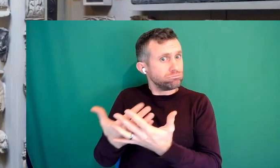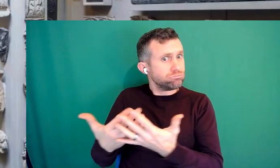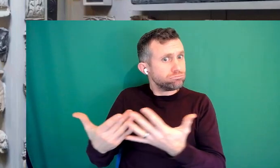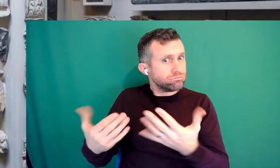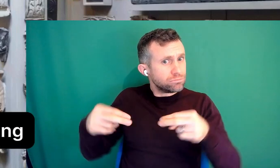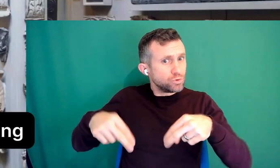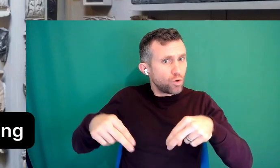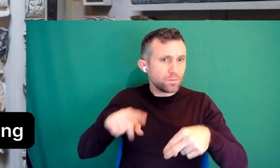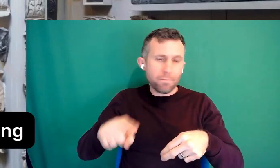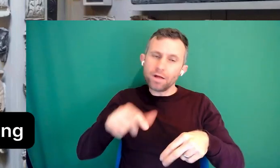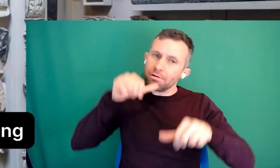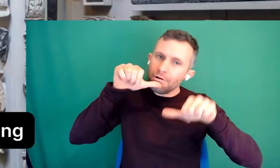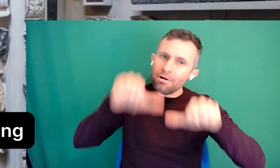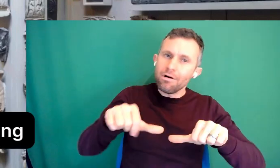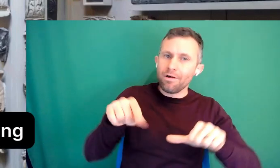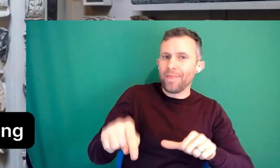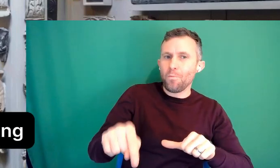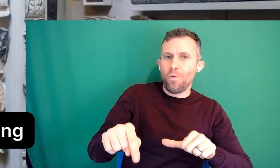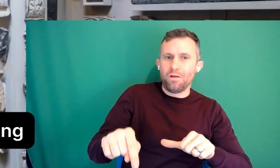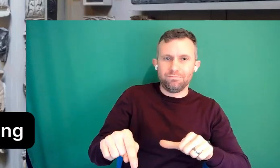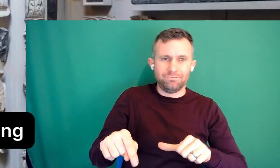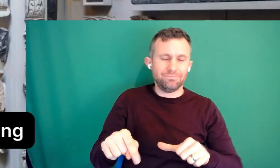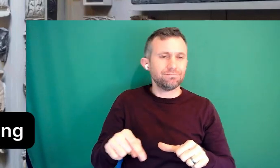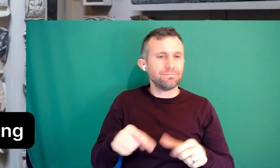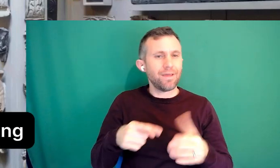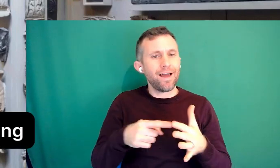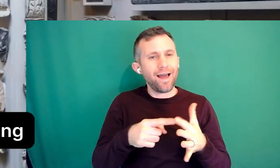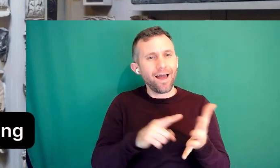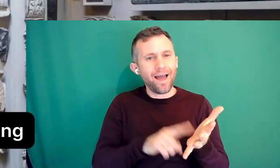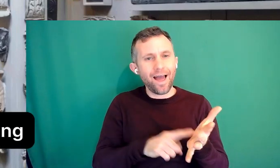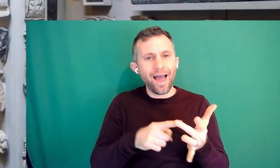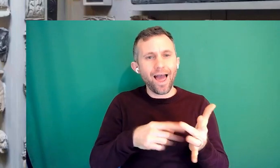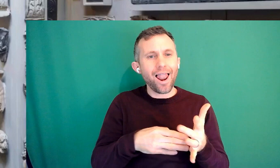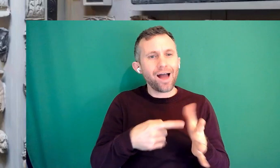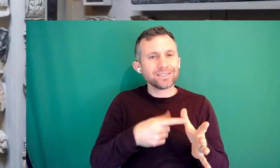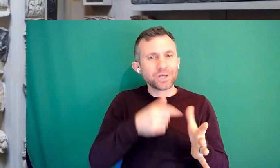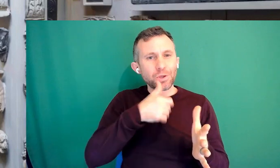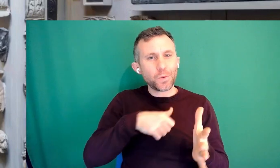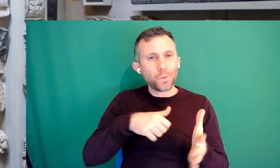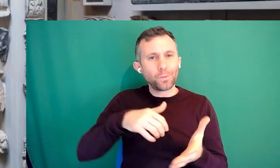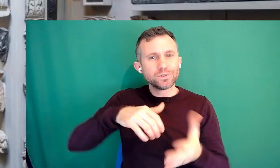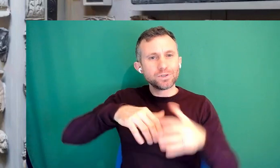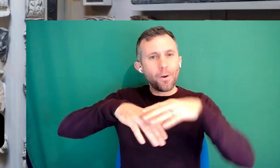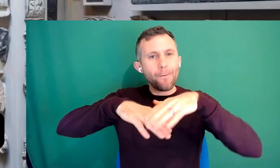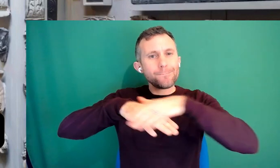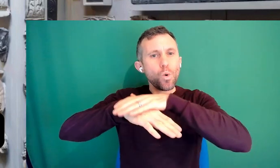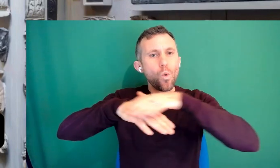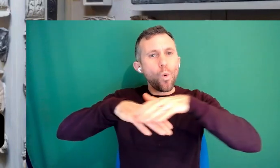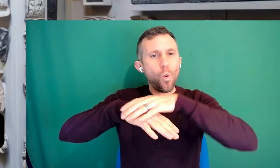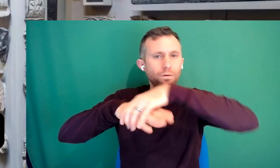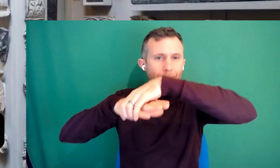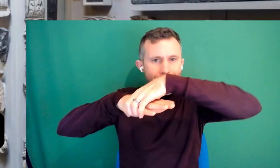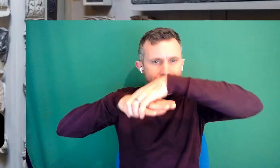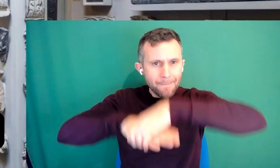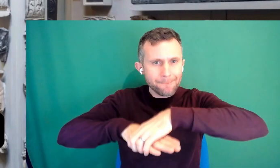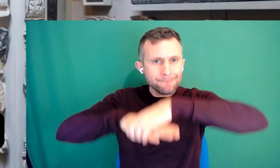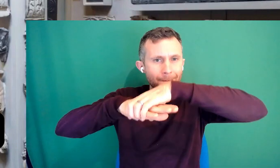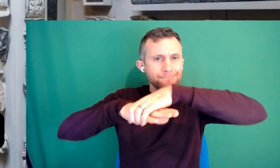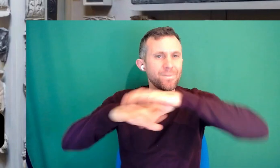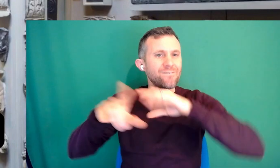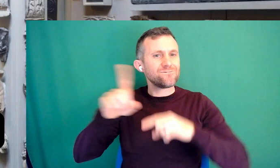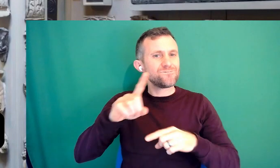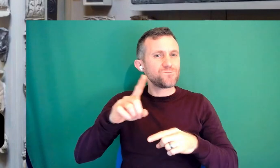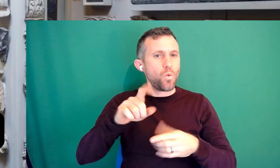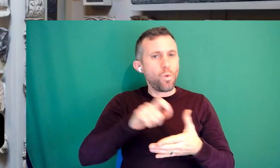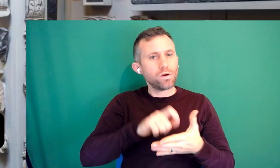objects decorating every square inch of the walls and ceiling. The objects include original